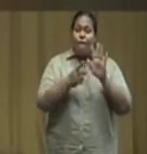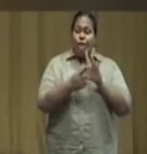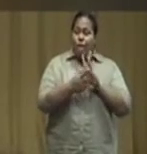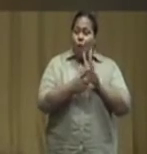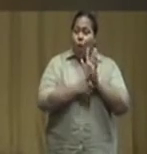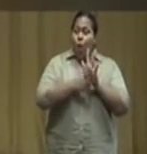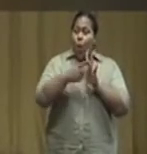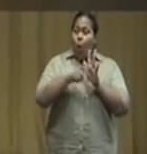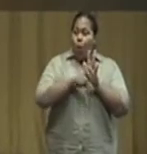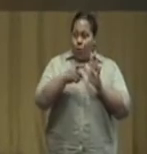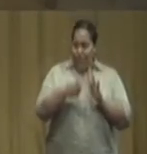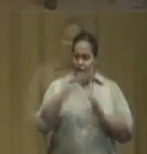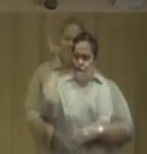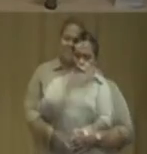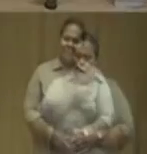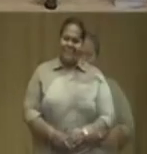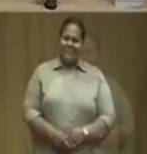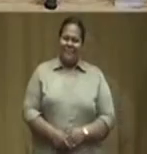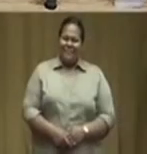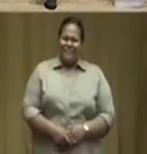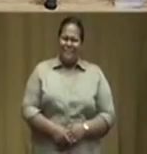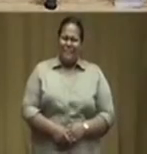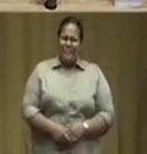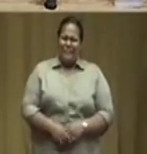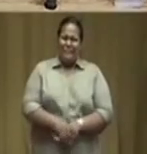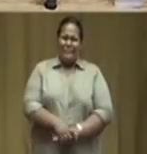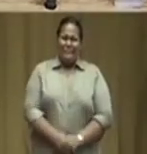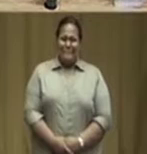Cavukiliu, and I'll ask you to make a presentation now.